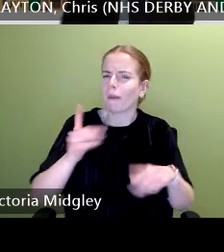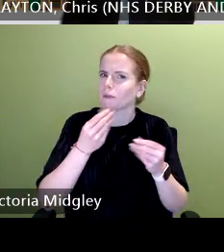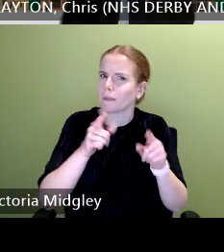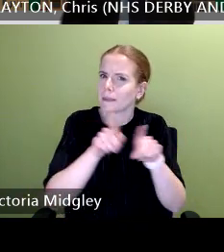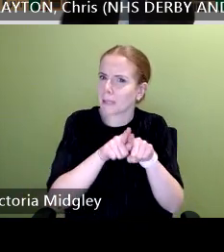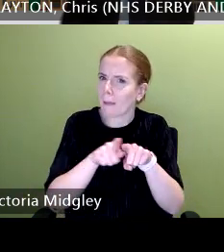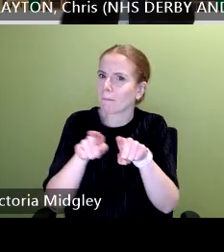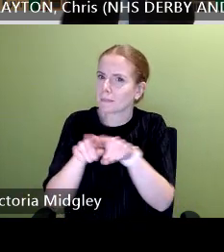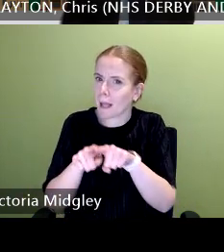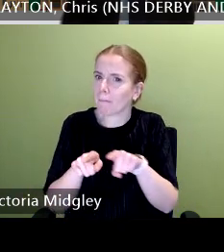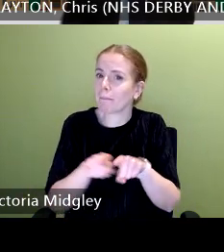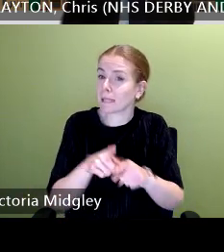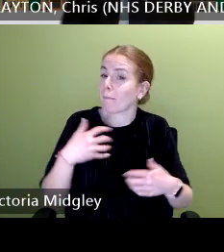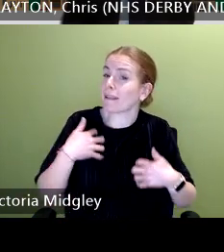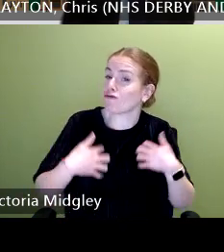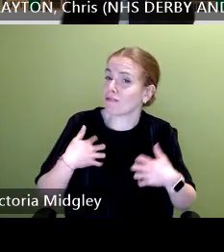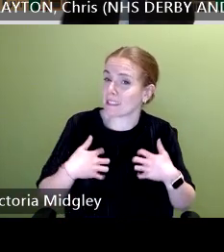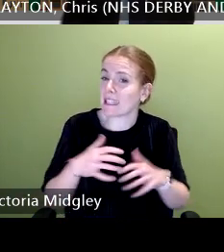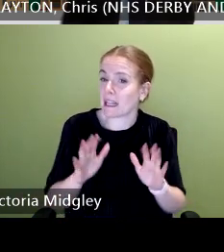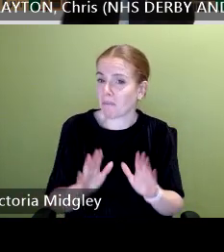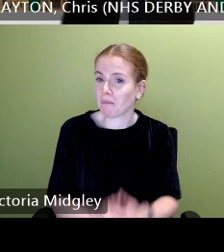interesting.